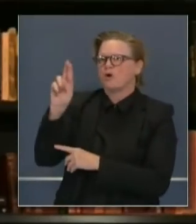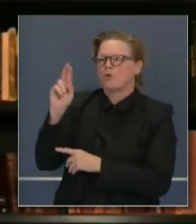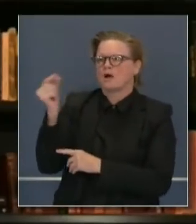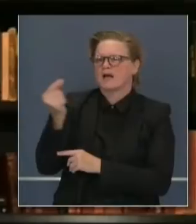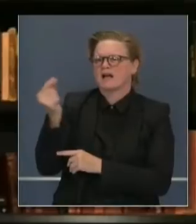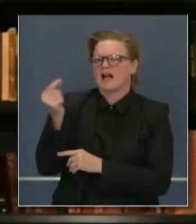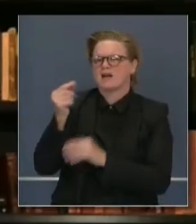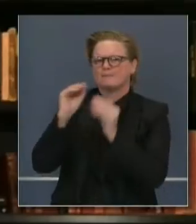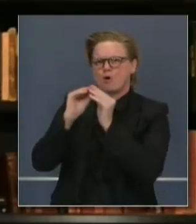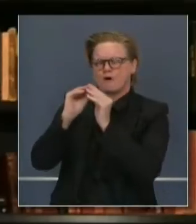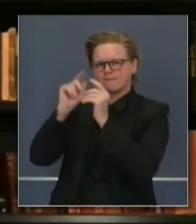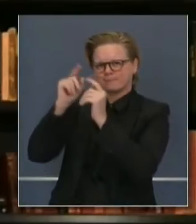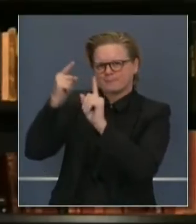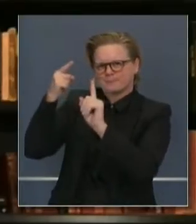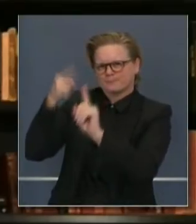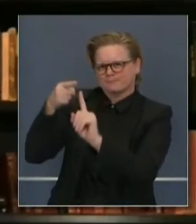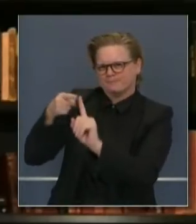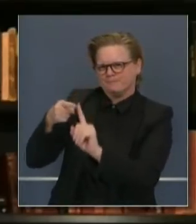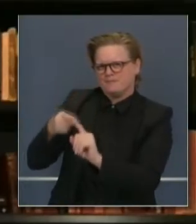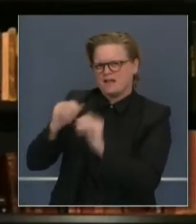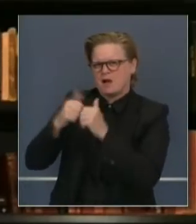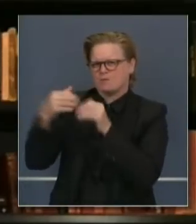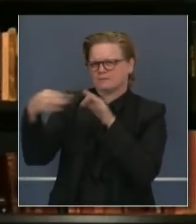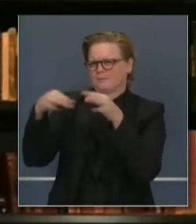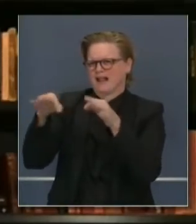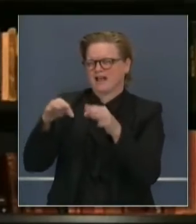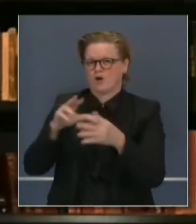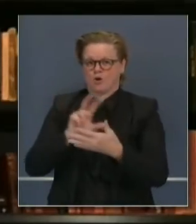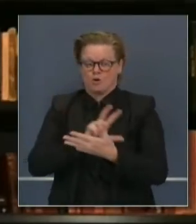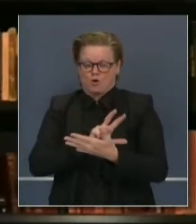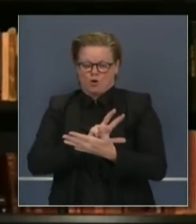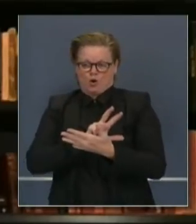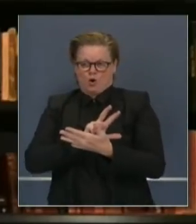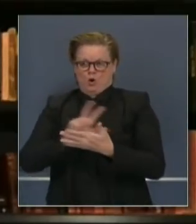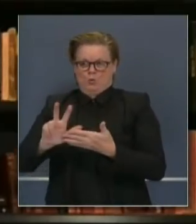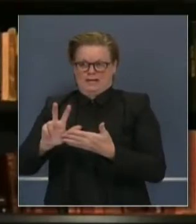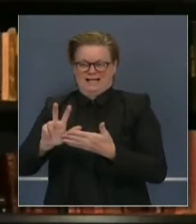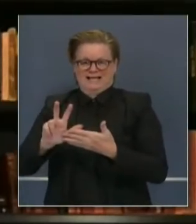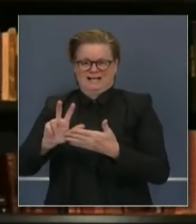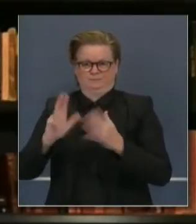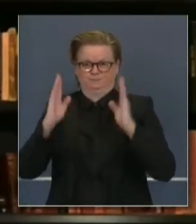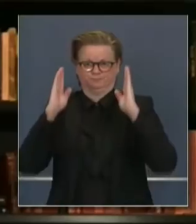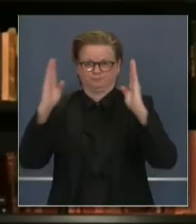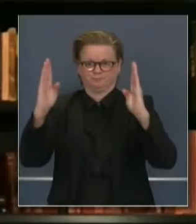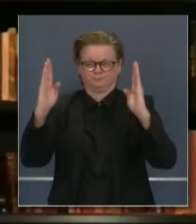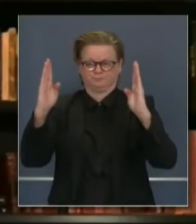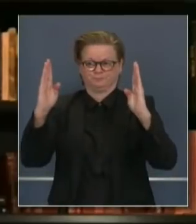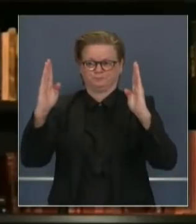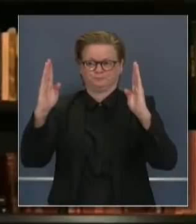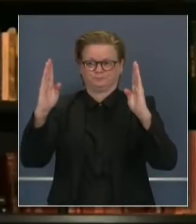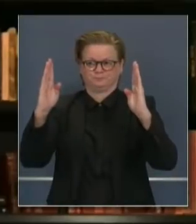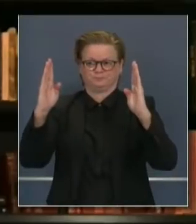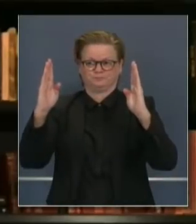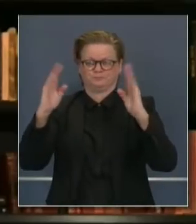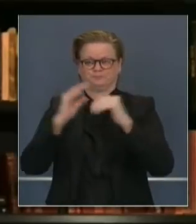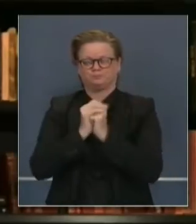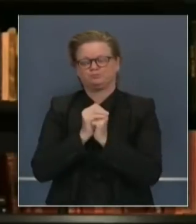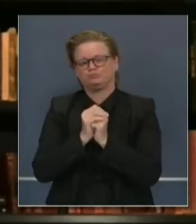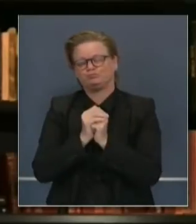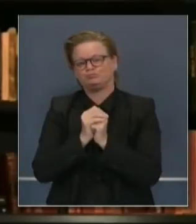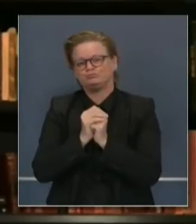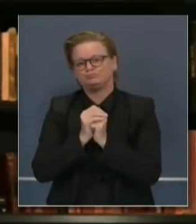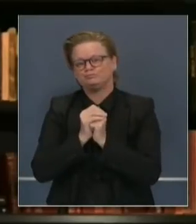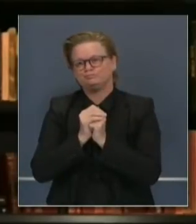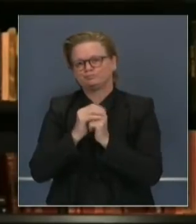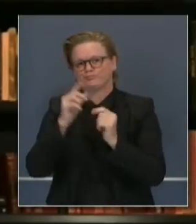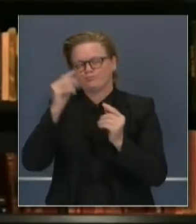So we talk about this 3-week period. We also will be talking, and you'll hear from Dr. Galley in a moment ago, that he'll